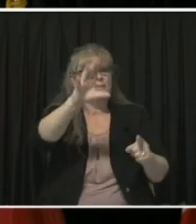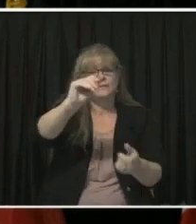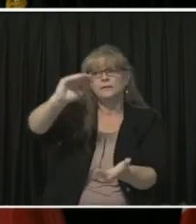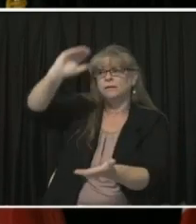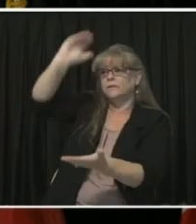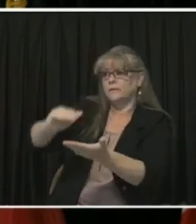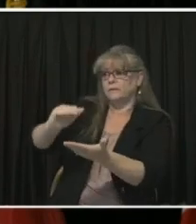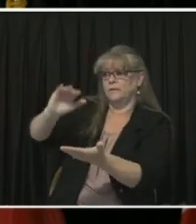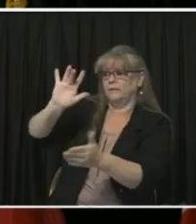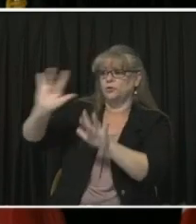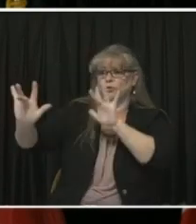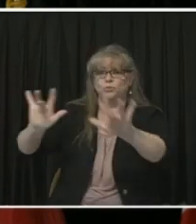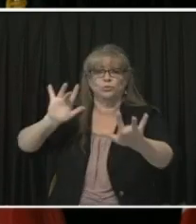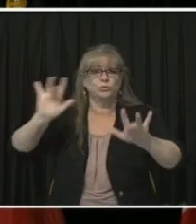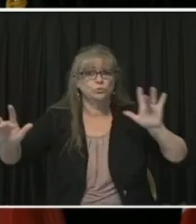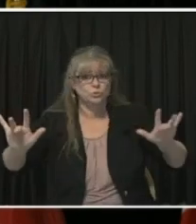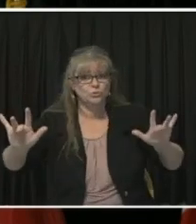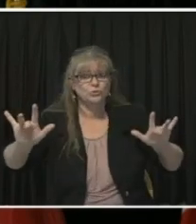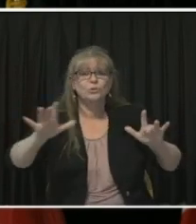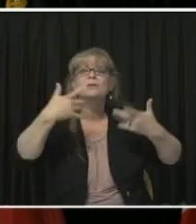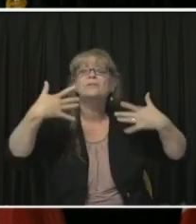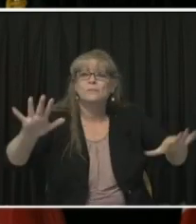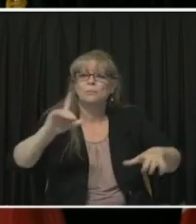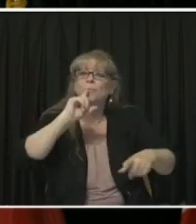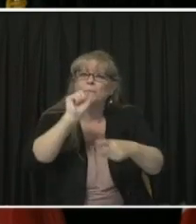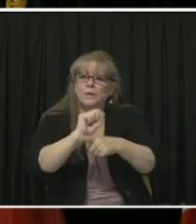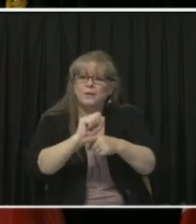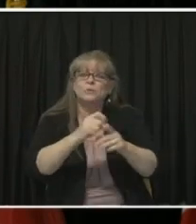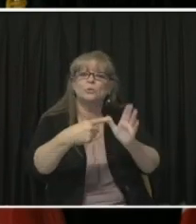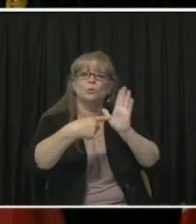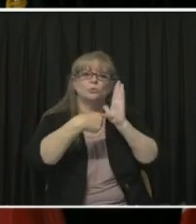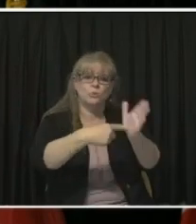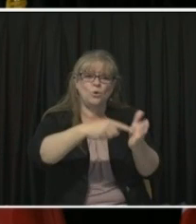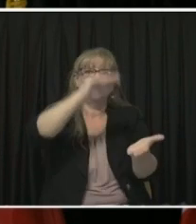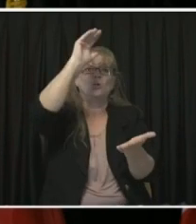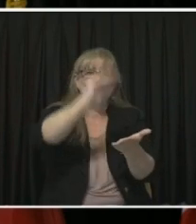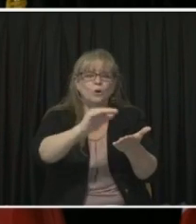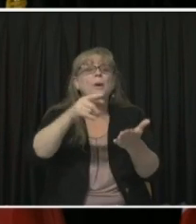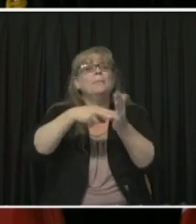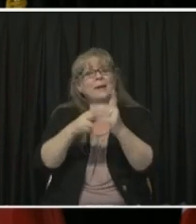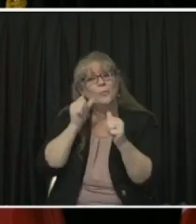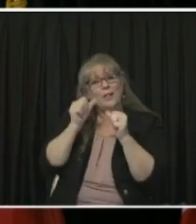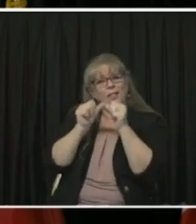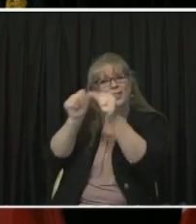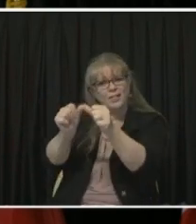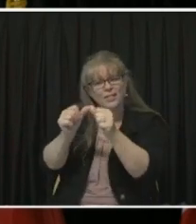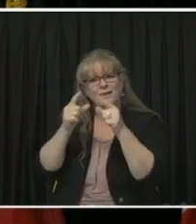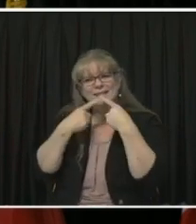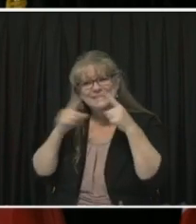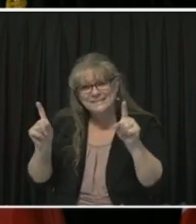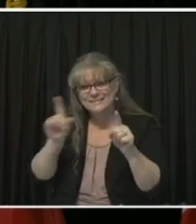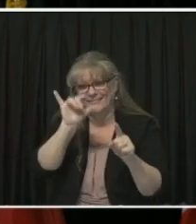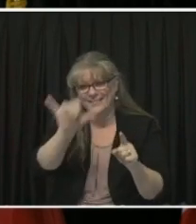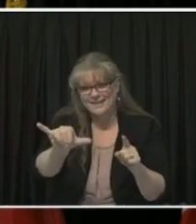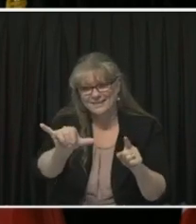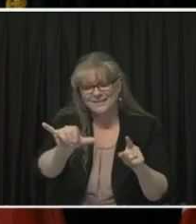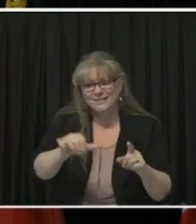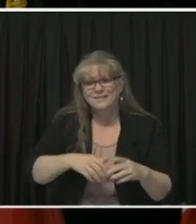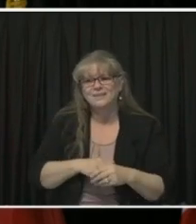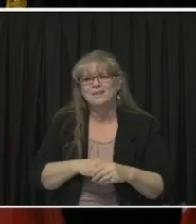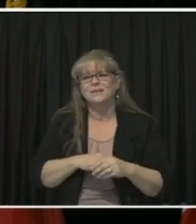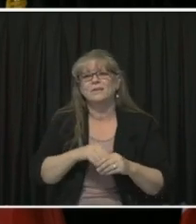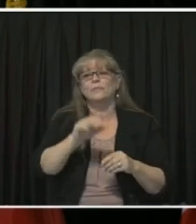shows that we're going to get through this. Now, getting through this doesn't mean that nobody's going to get coronavirus in June or in